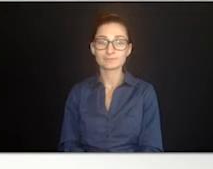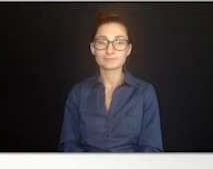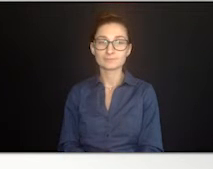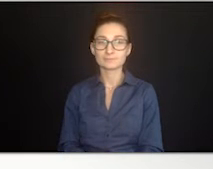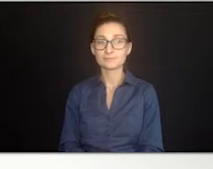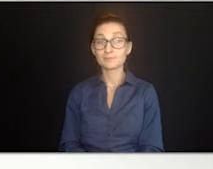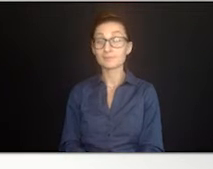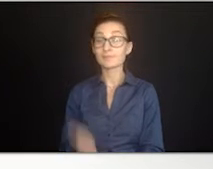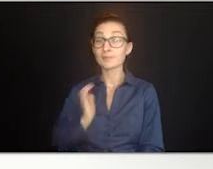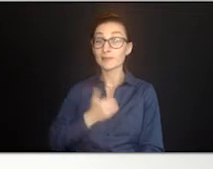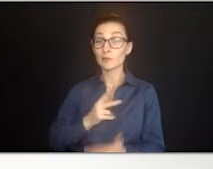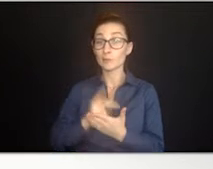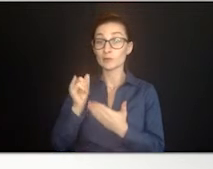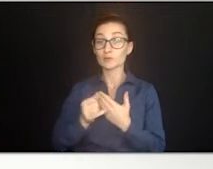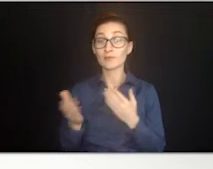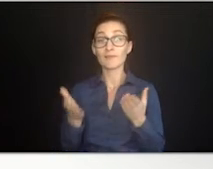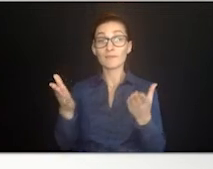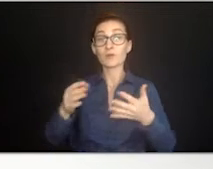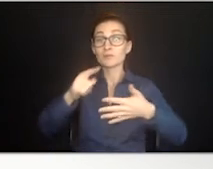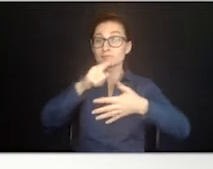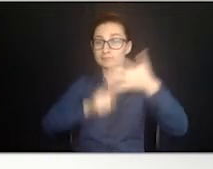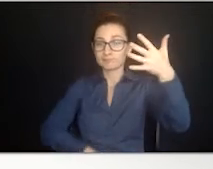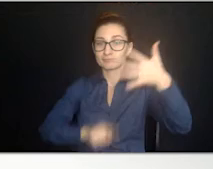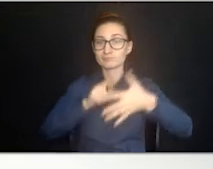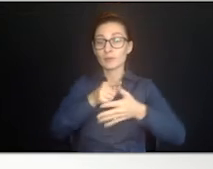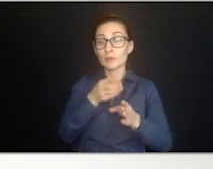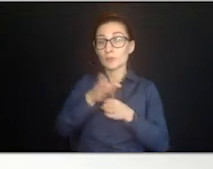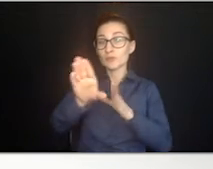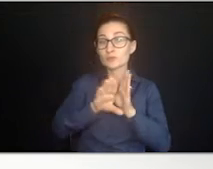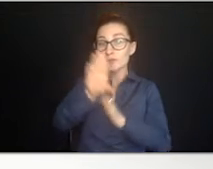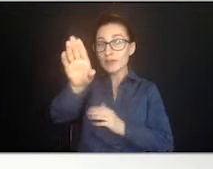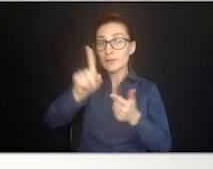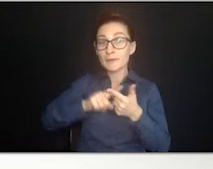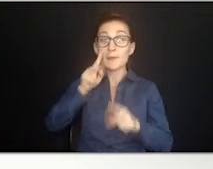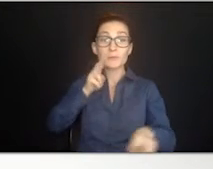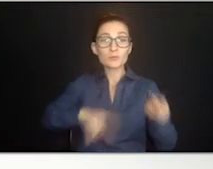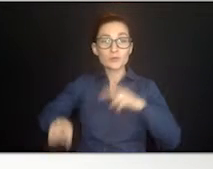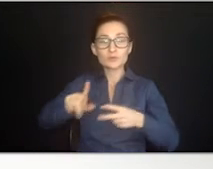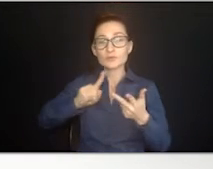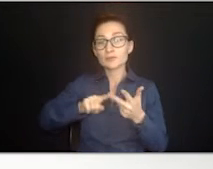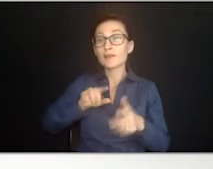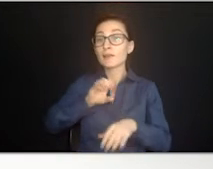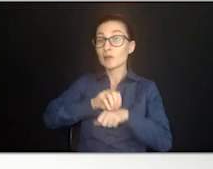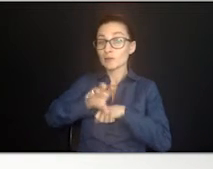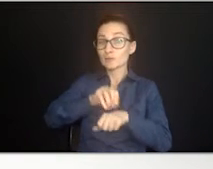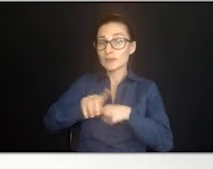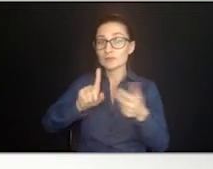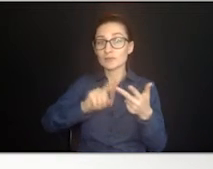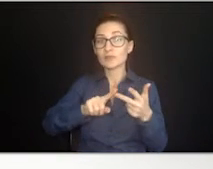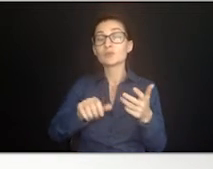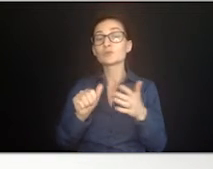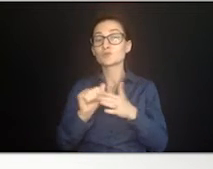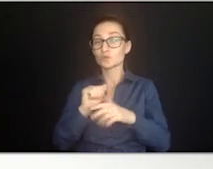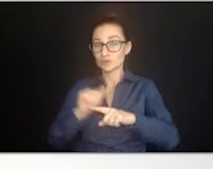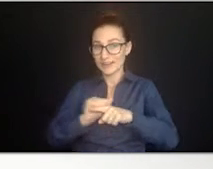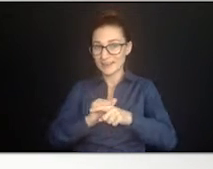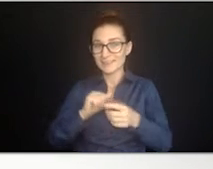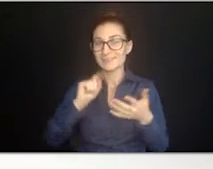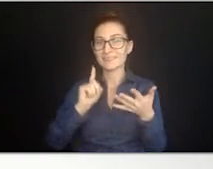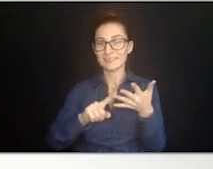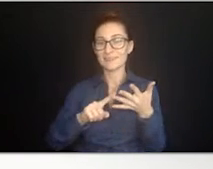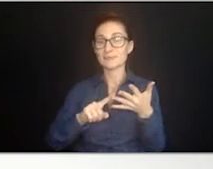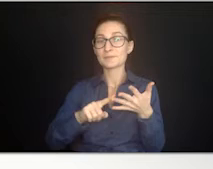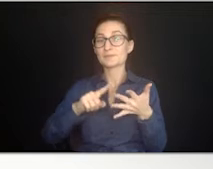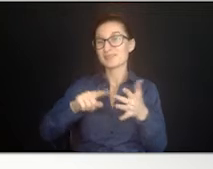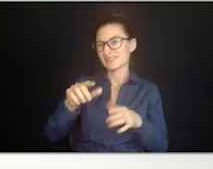Our project offers professional development, on-site observation, consultation, training, and technical